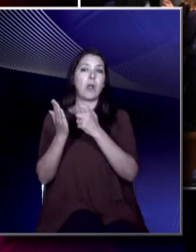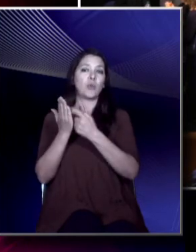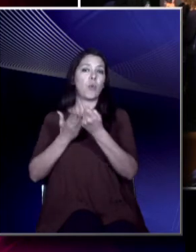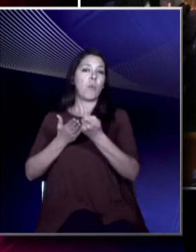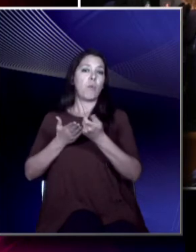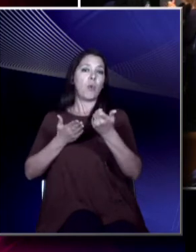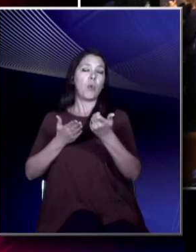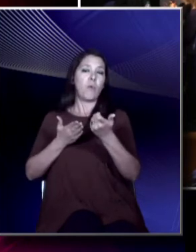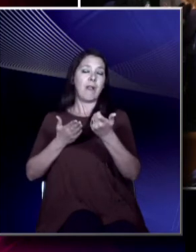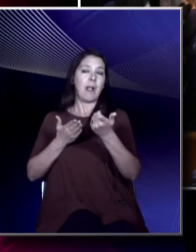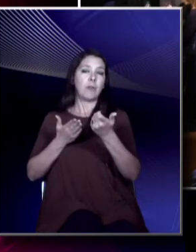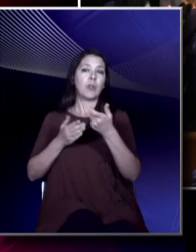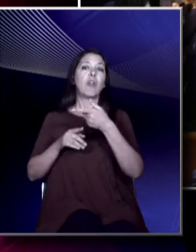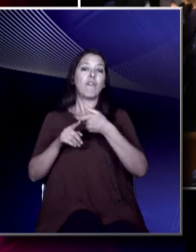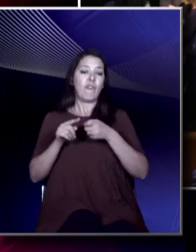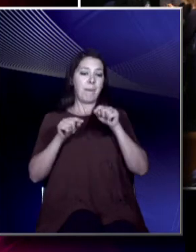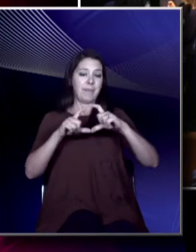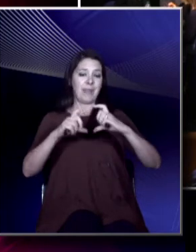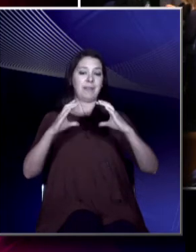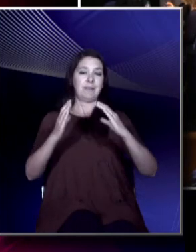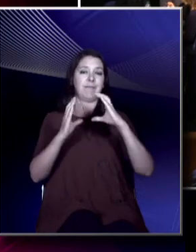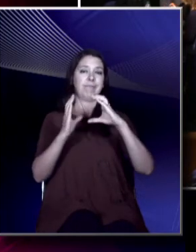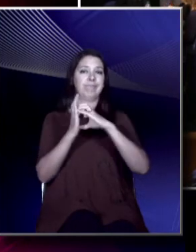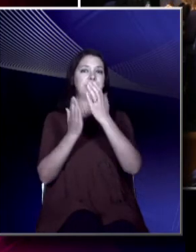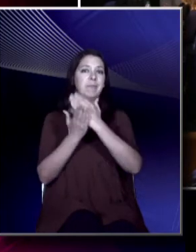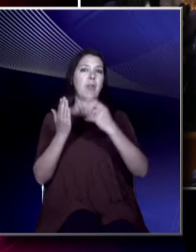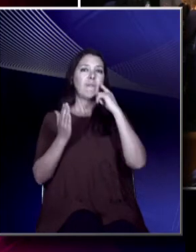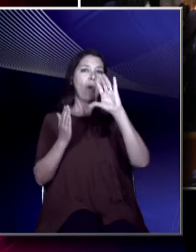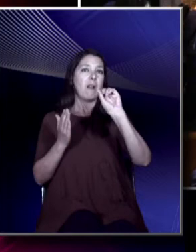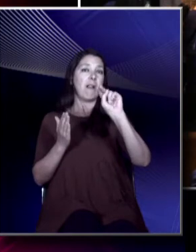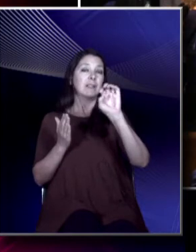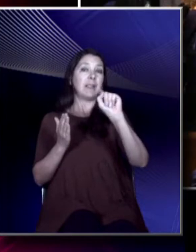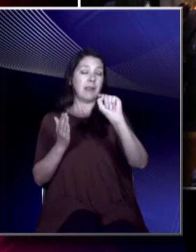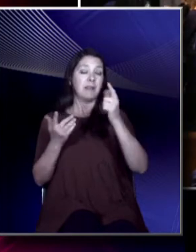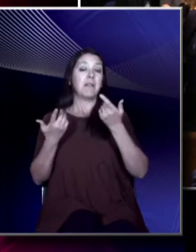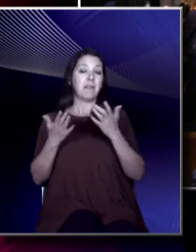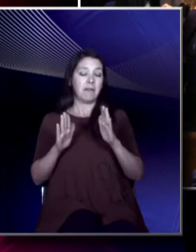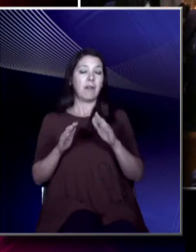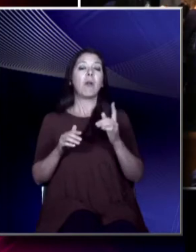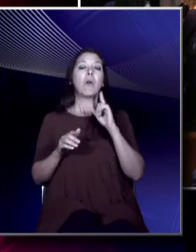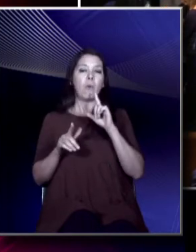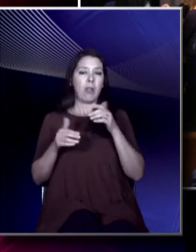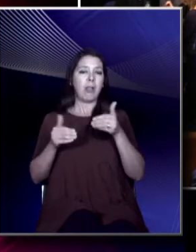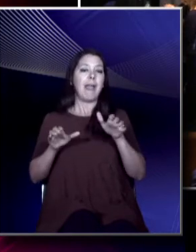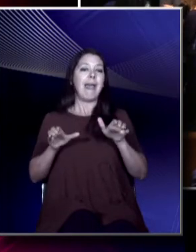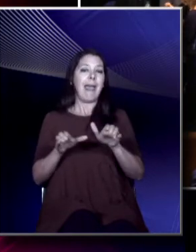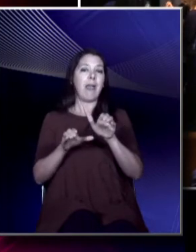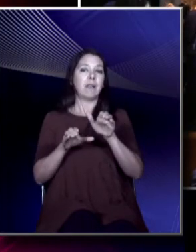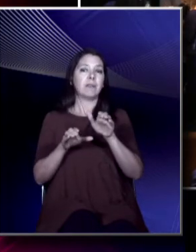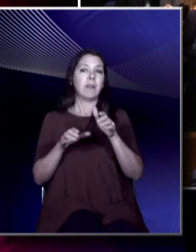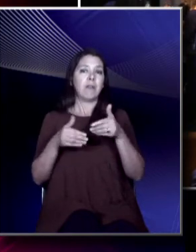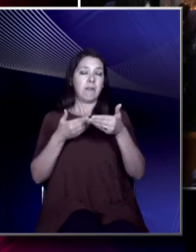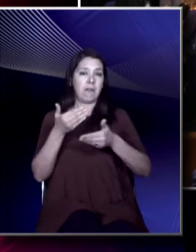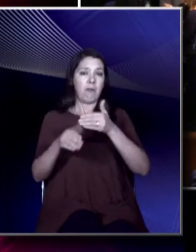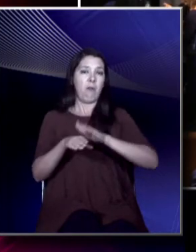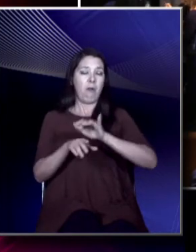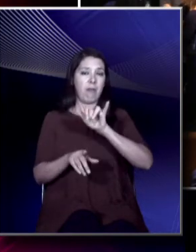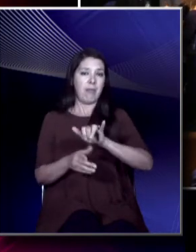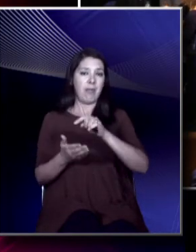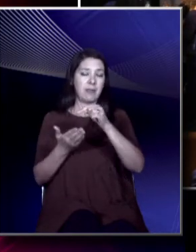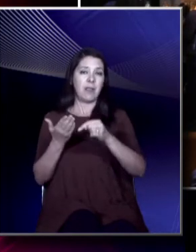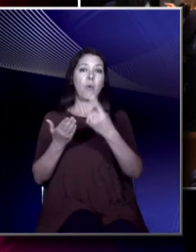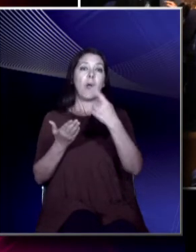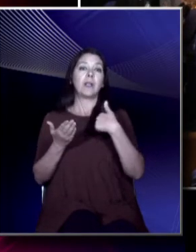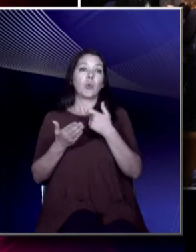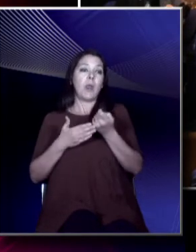consent agenda. We would then act on the consent agenda item. And then the ones that we've pulled